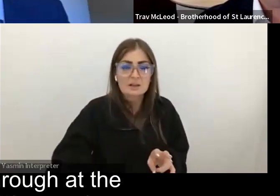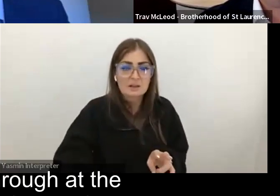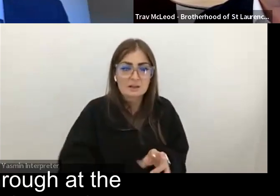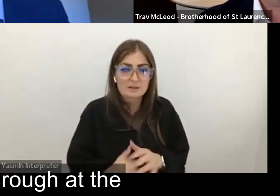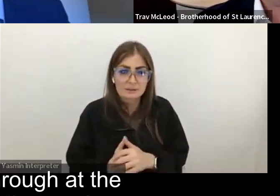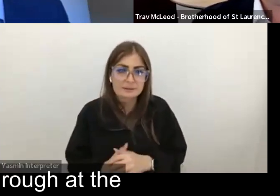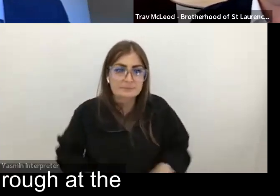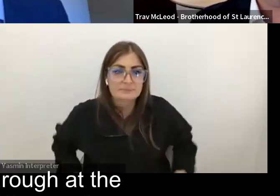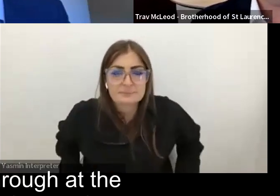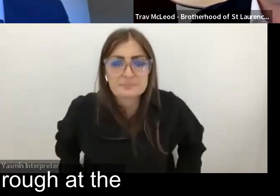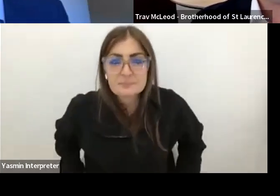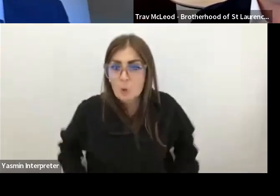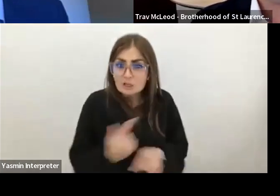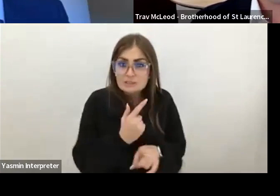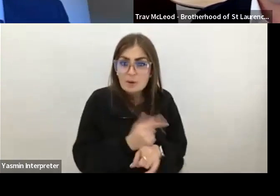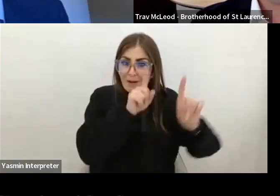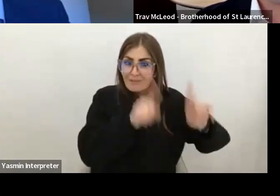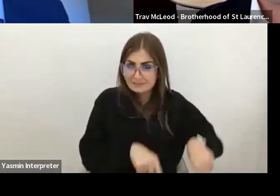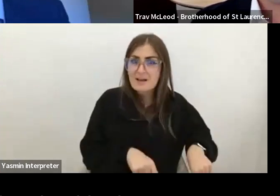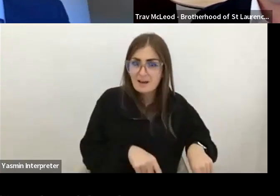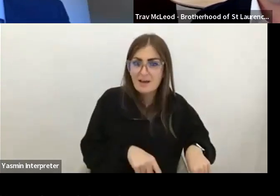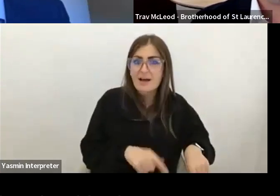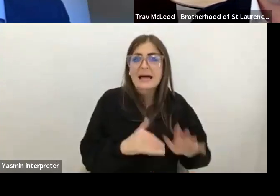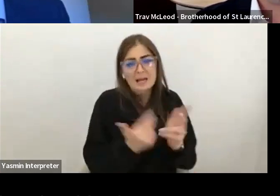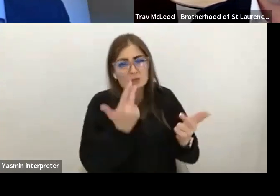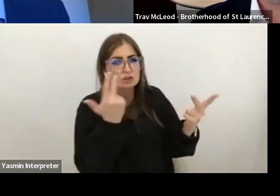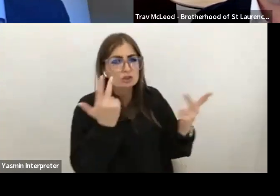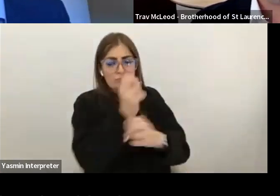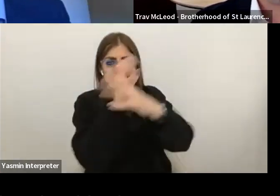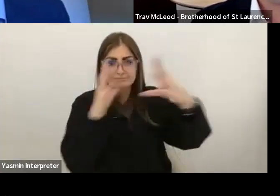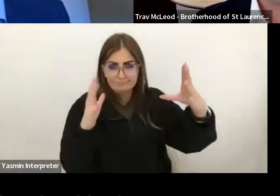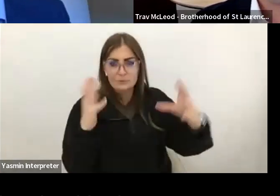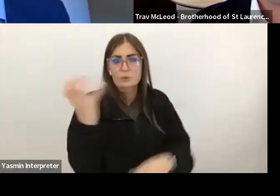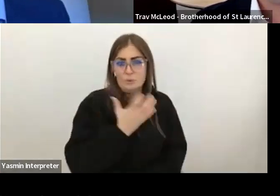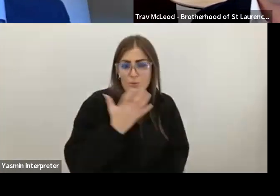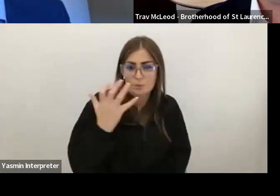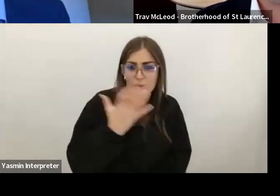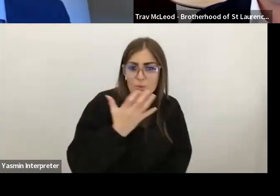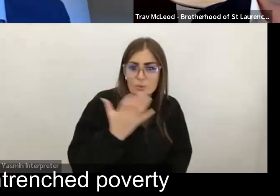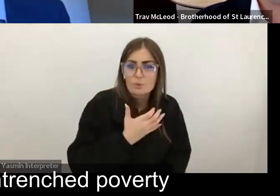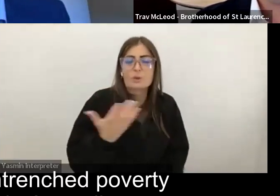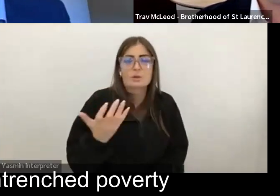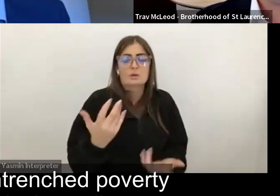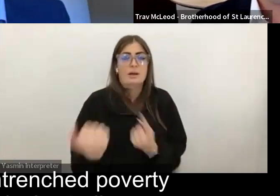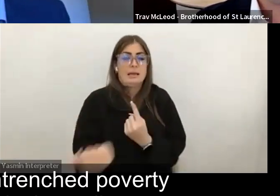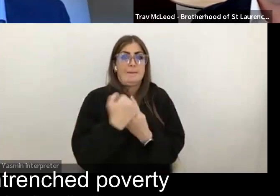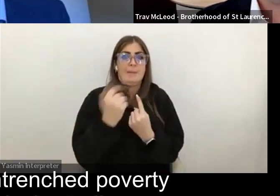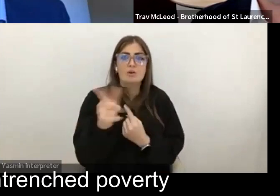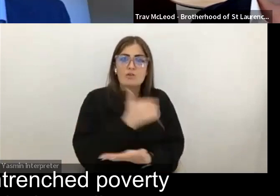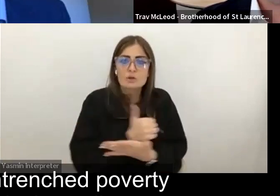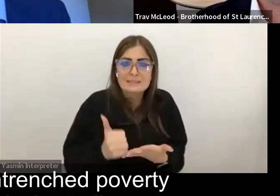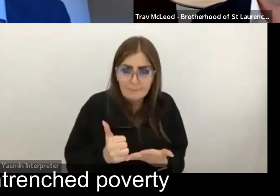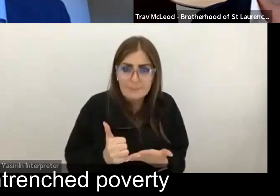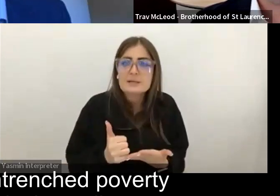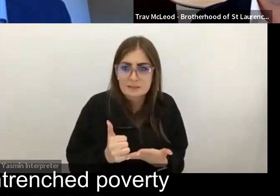through at the beginning of the seminar, illustrating quite shockingly how deep and